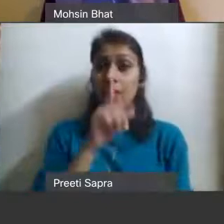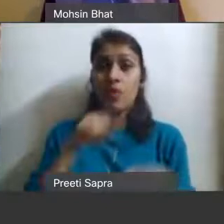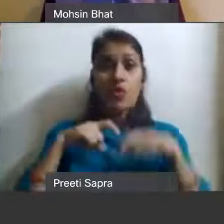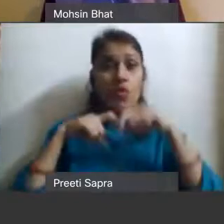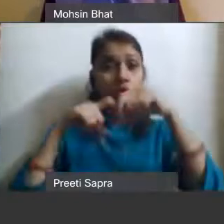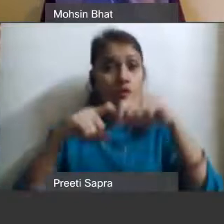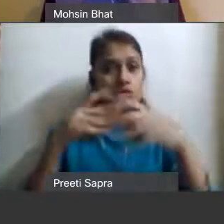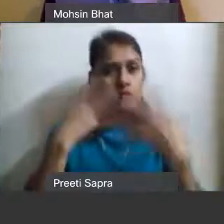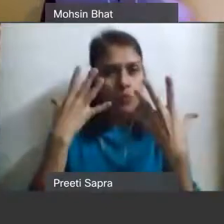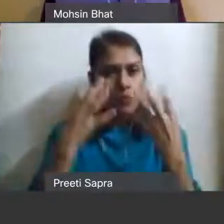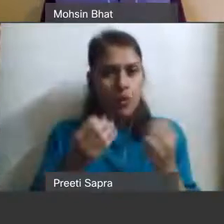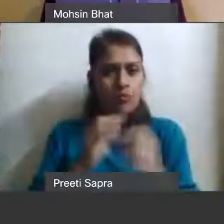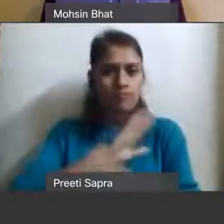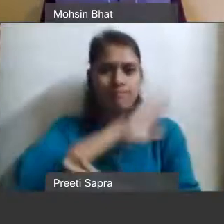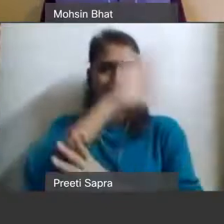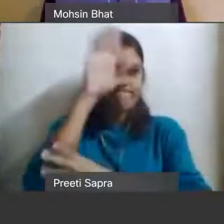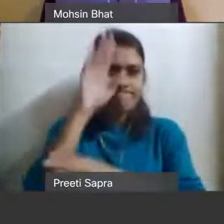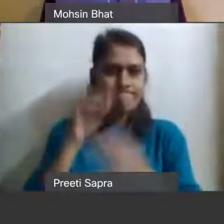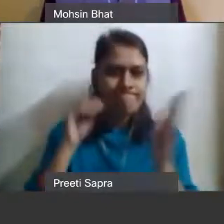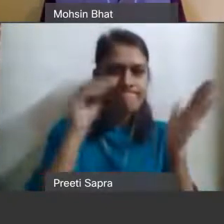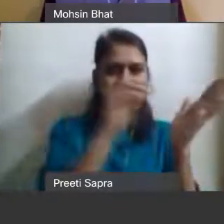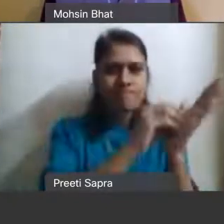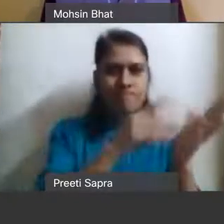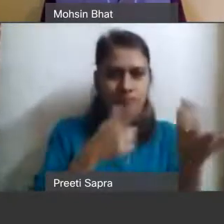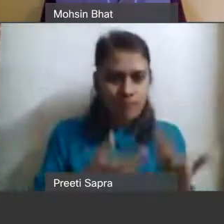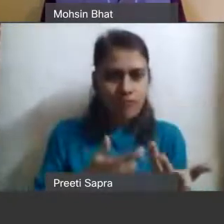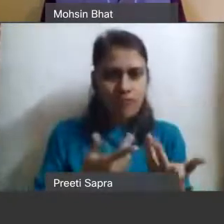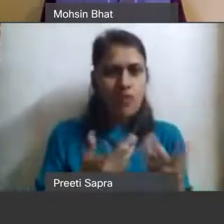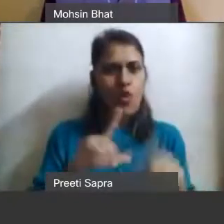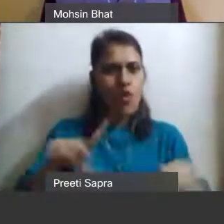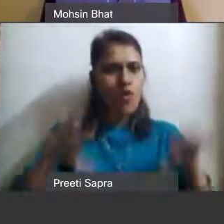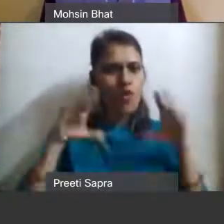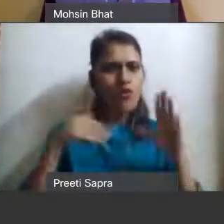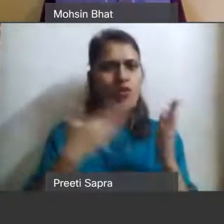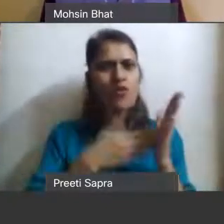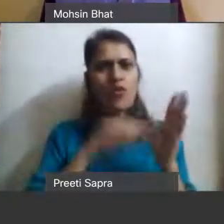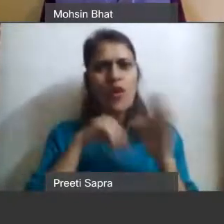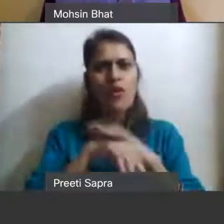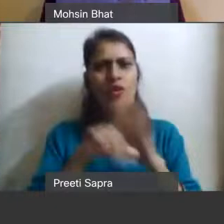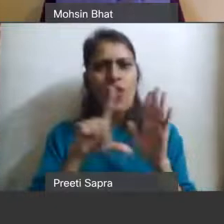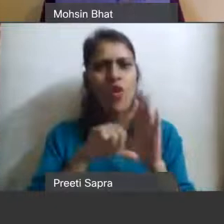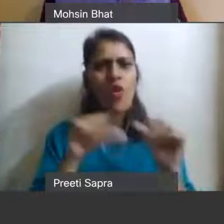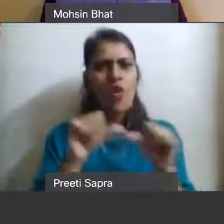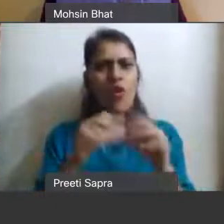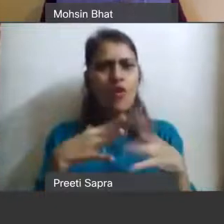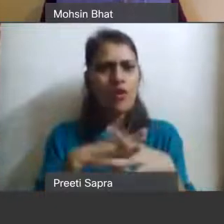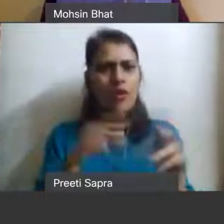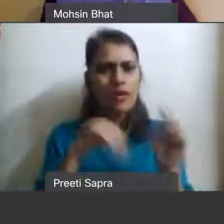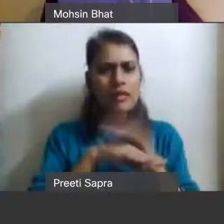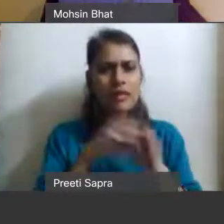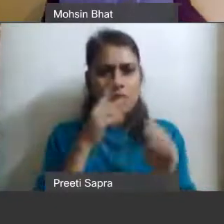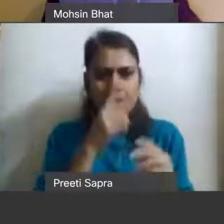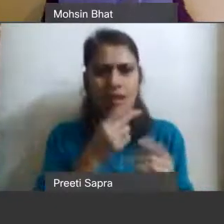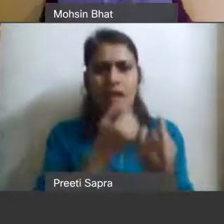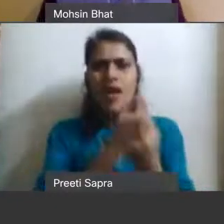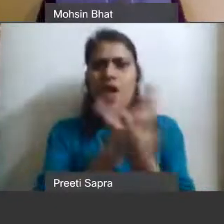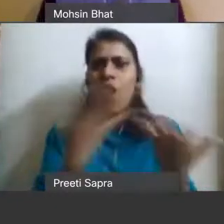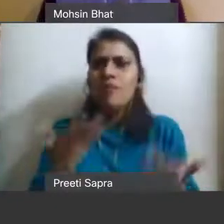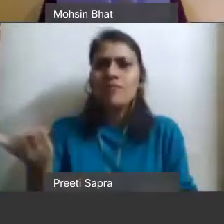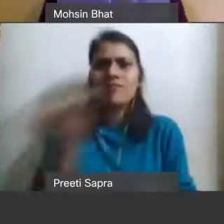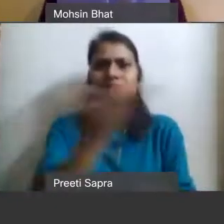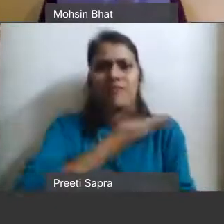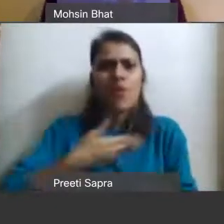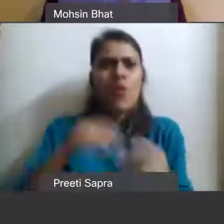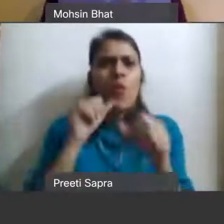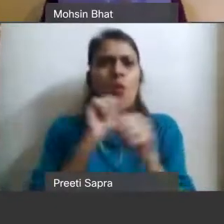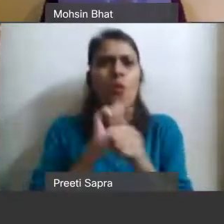they were raised largely about the law's constitutionality, it was unclear about how many people, how many of us who work